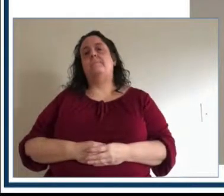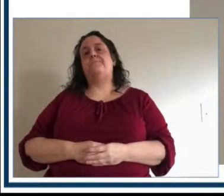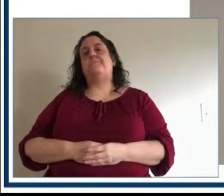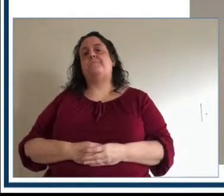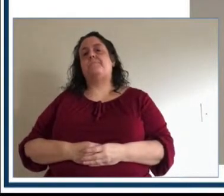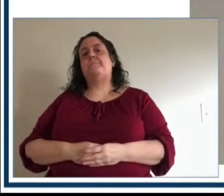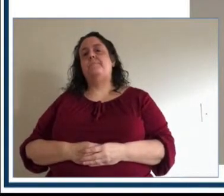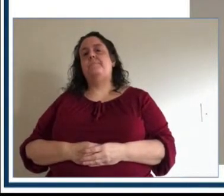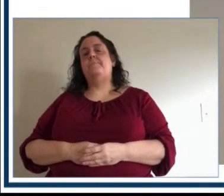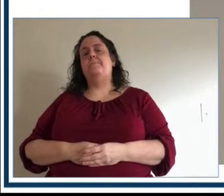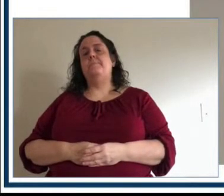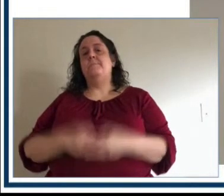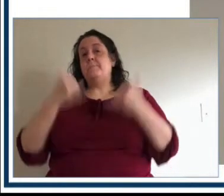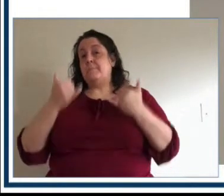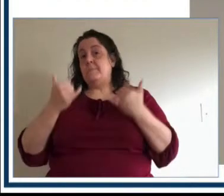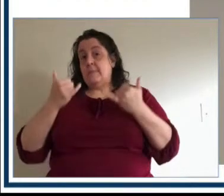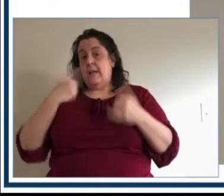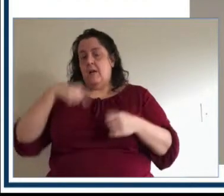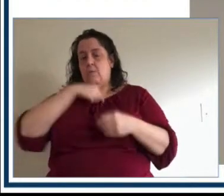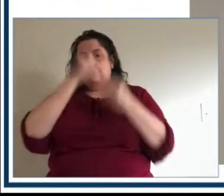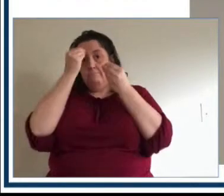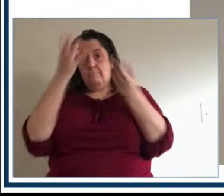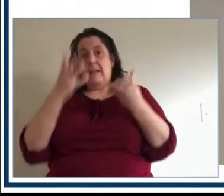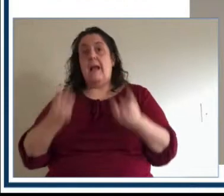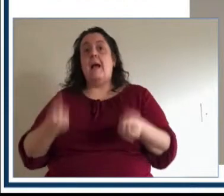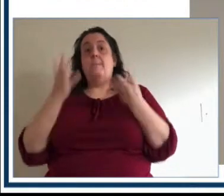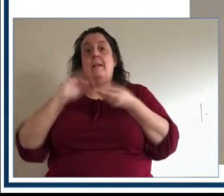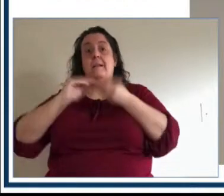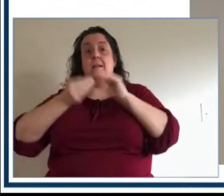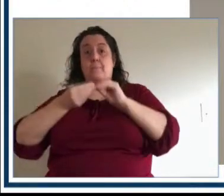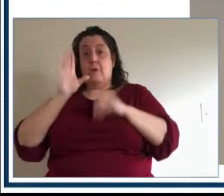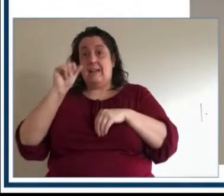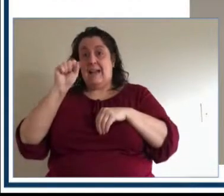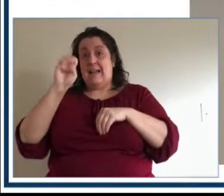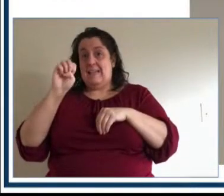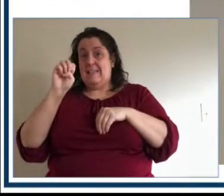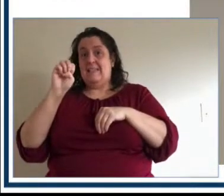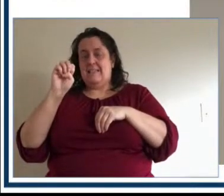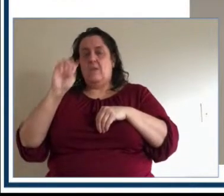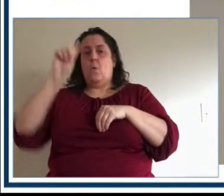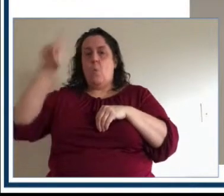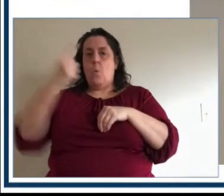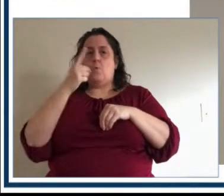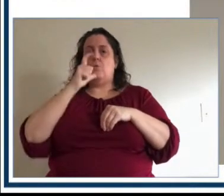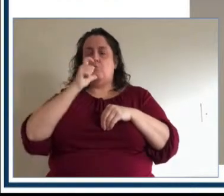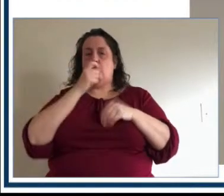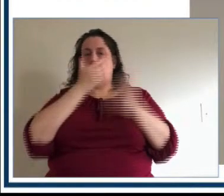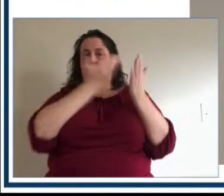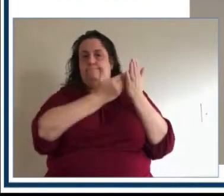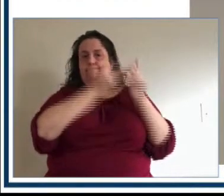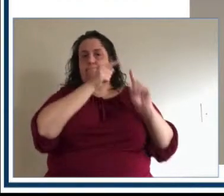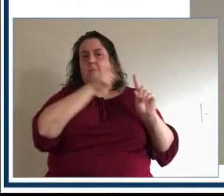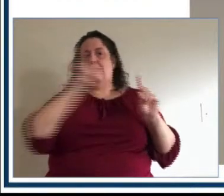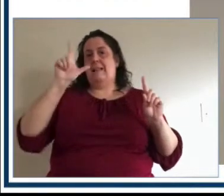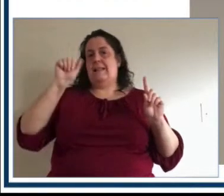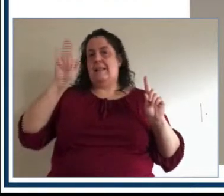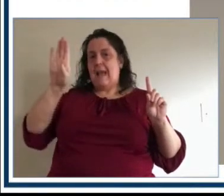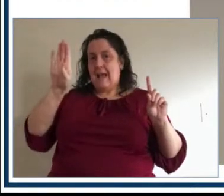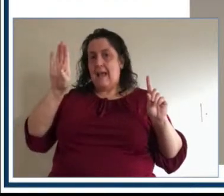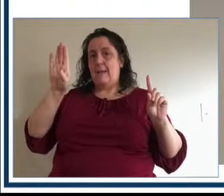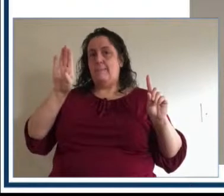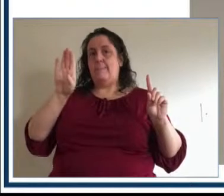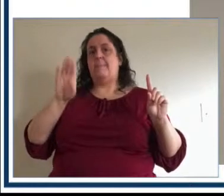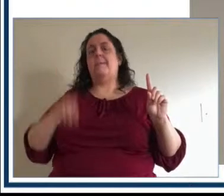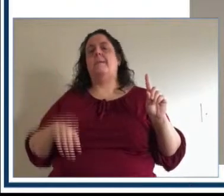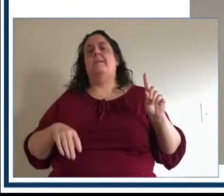reporting lab-confirmed cases at this time because there are simply too many cases to be investigated and entered into a timely manner into